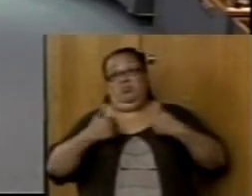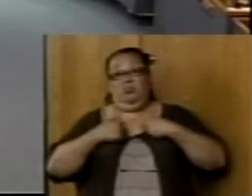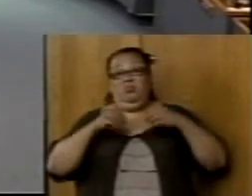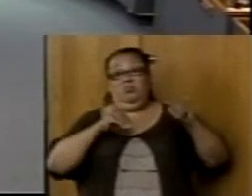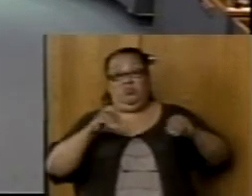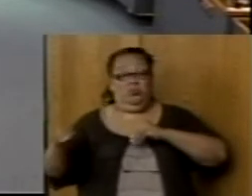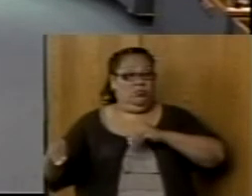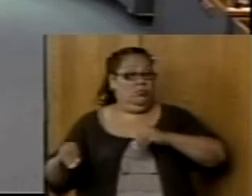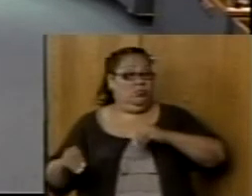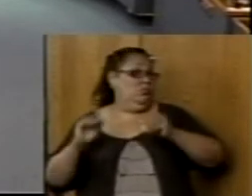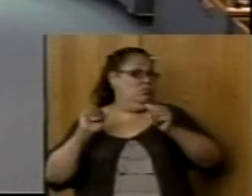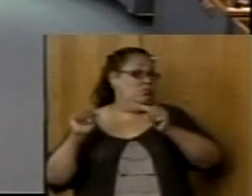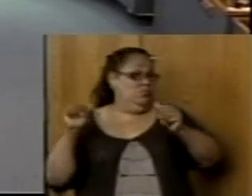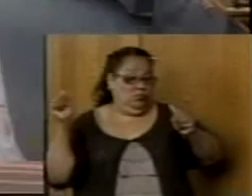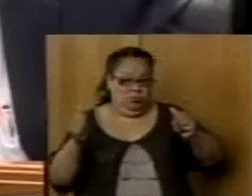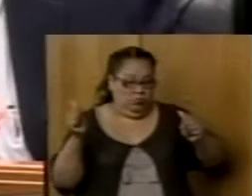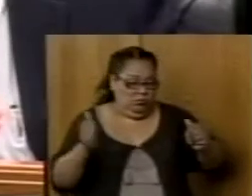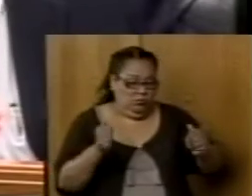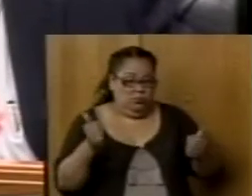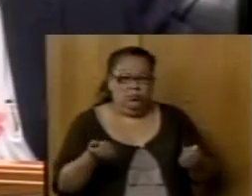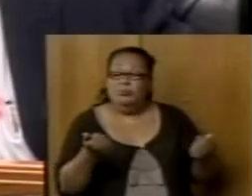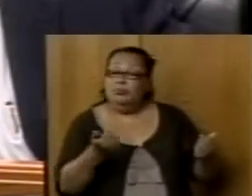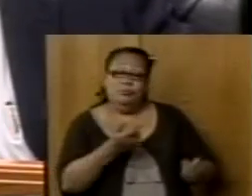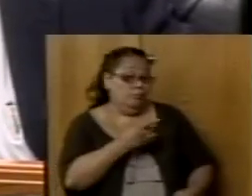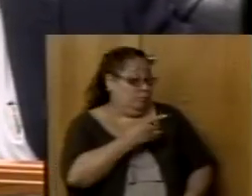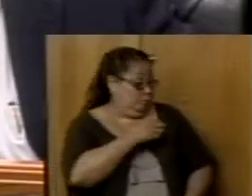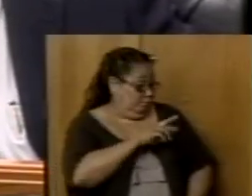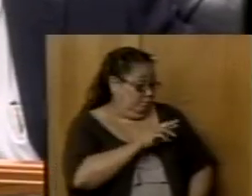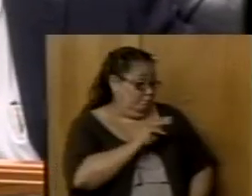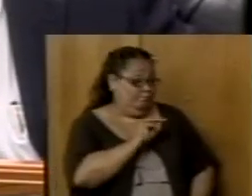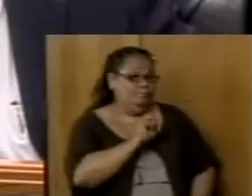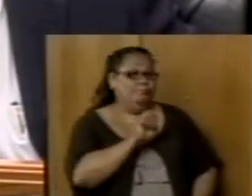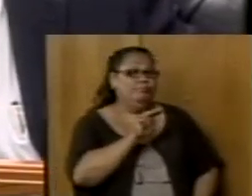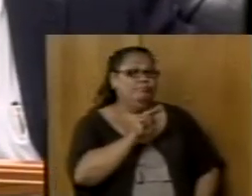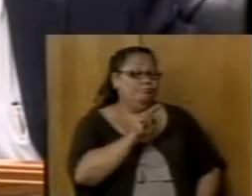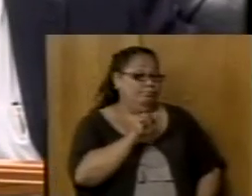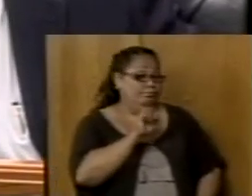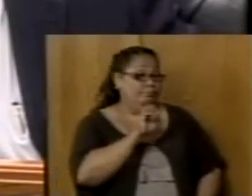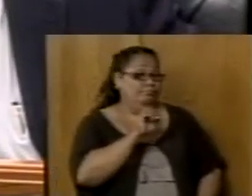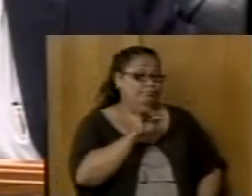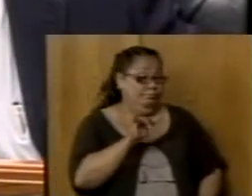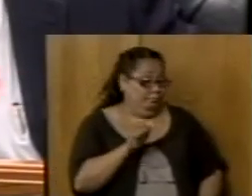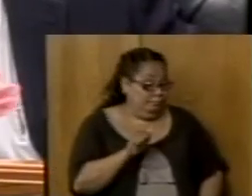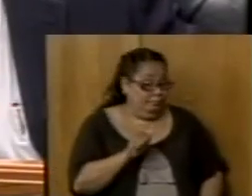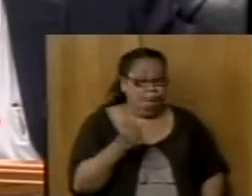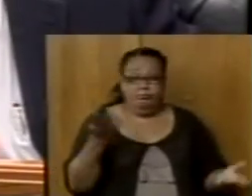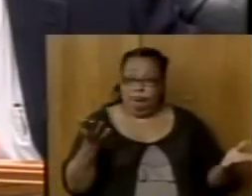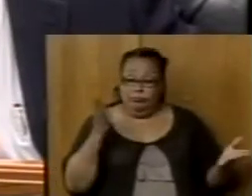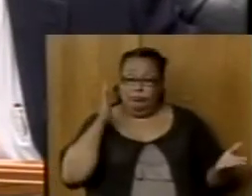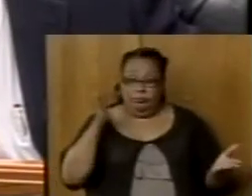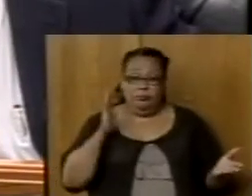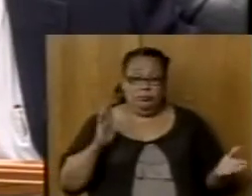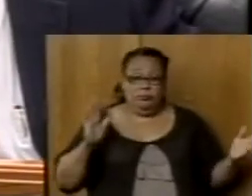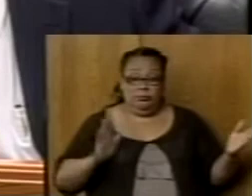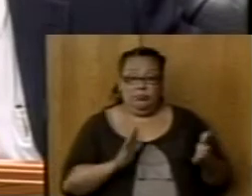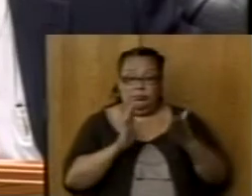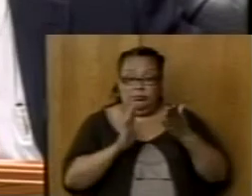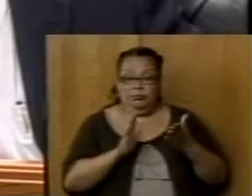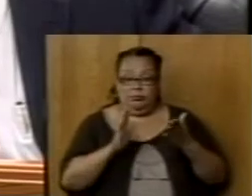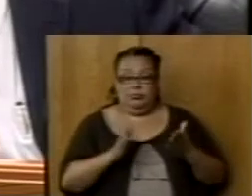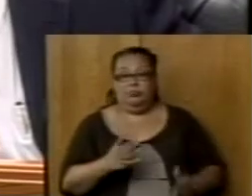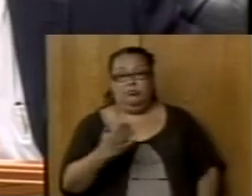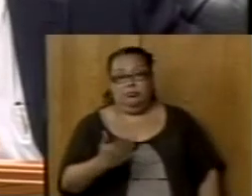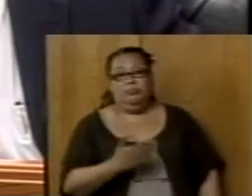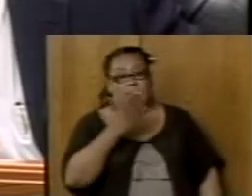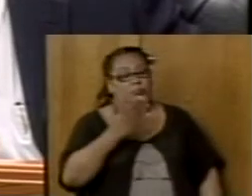move, and it's not our responsibility to follow them around. But Dr. Montoya, if anyone out there has an issue, may they come to you? Yes, have them come